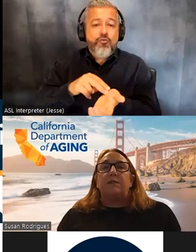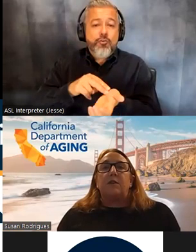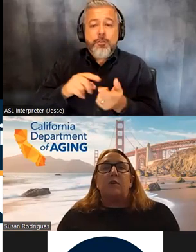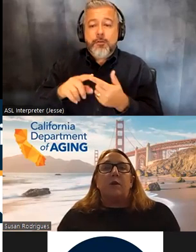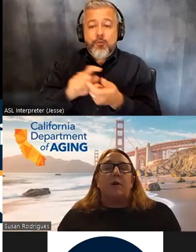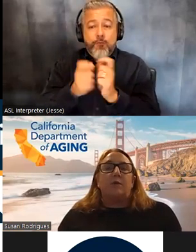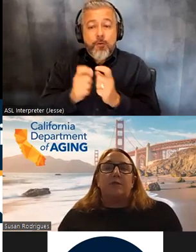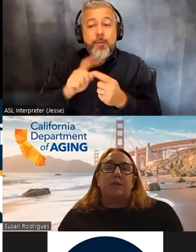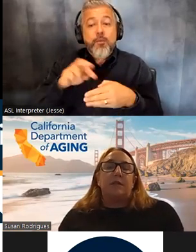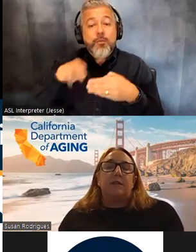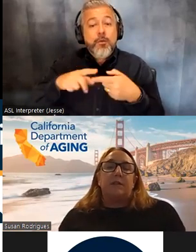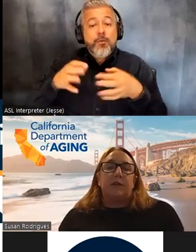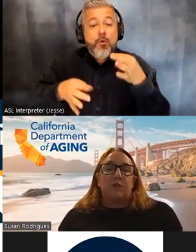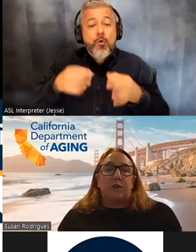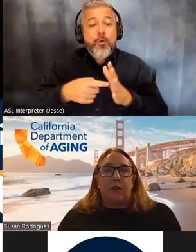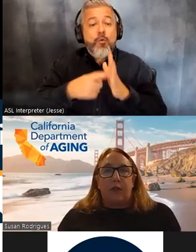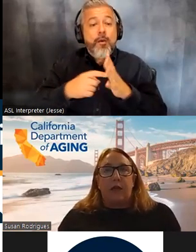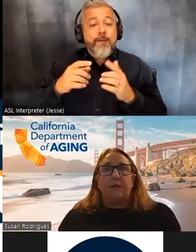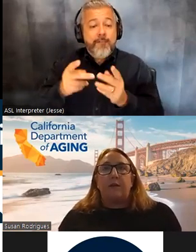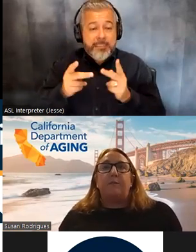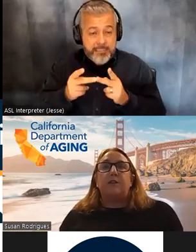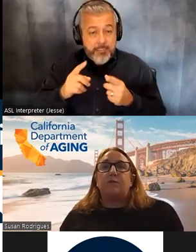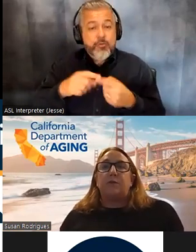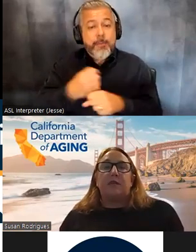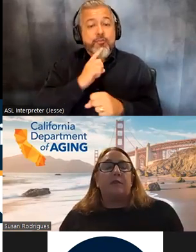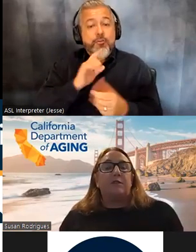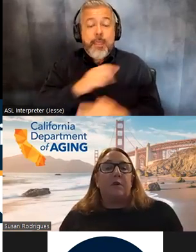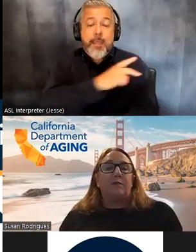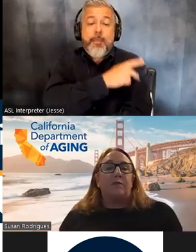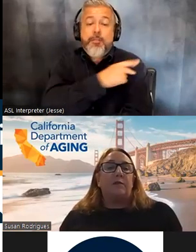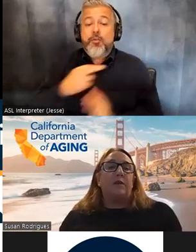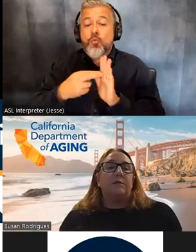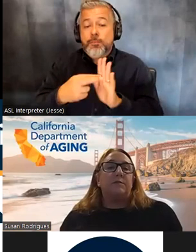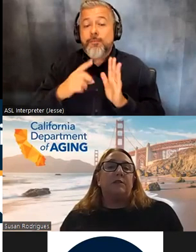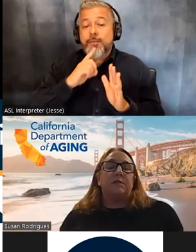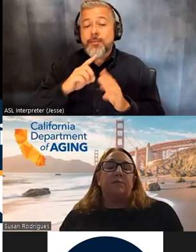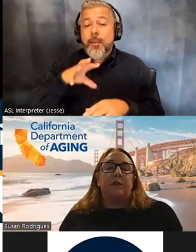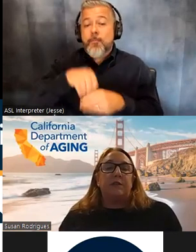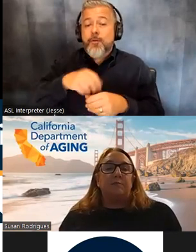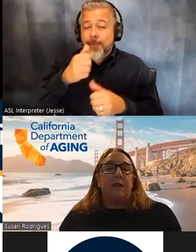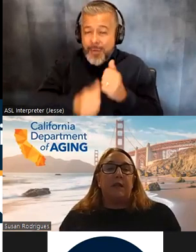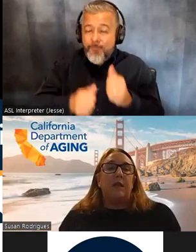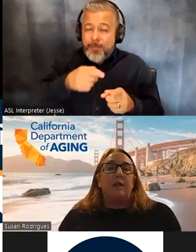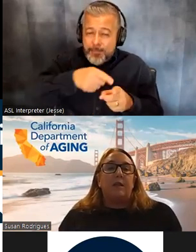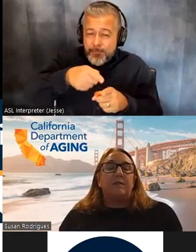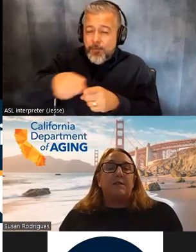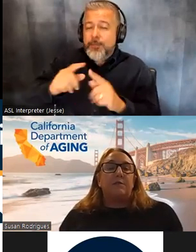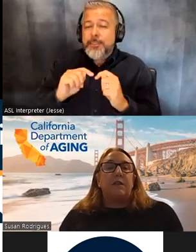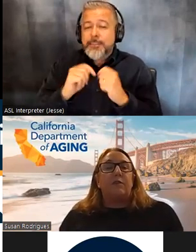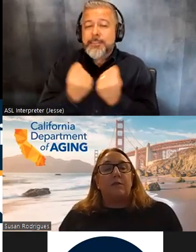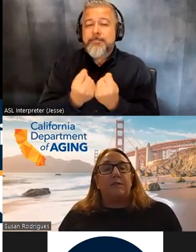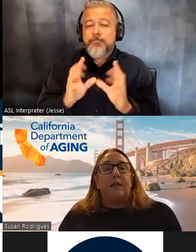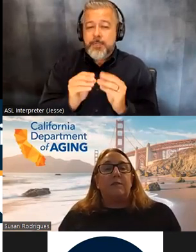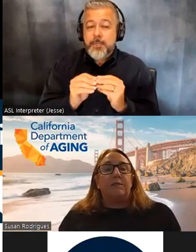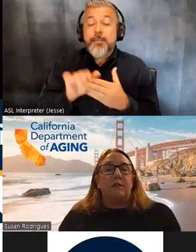of this, the court required facilities to make sure that a patient representative is part of every interdisciplinary team meeting. And this is somebody